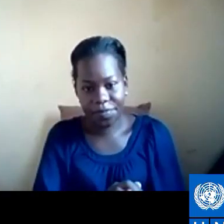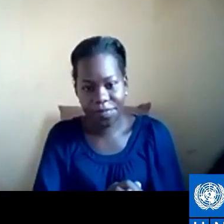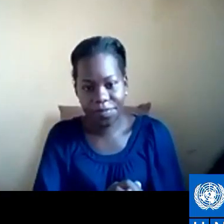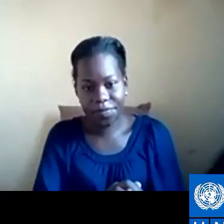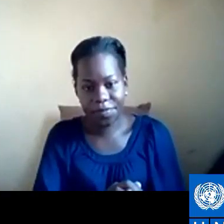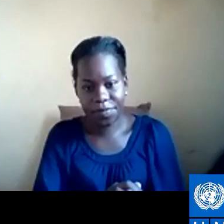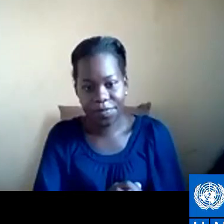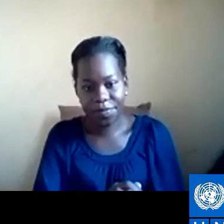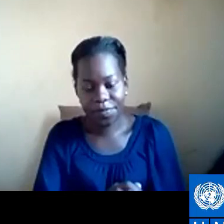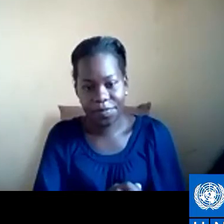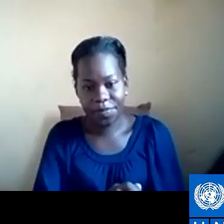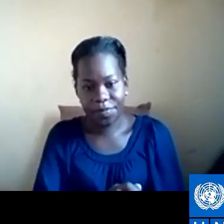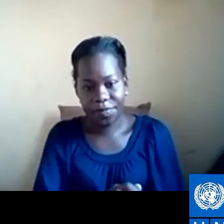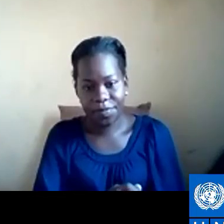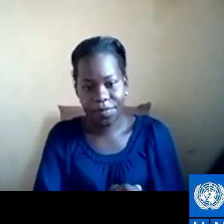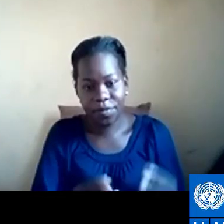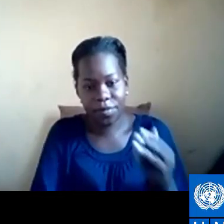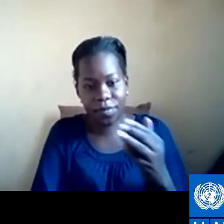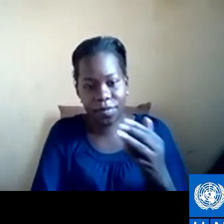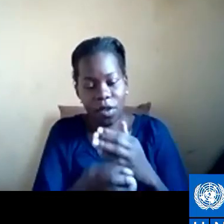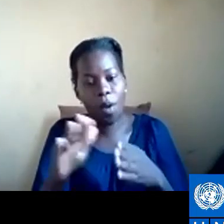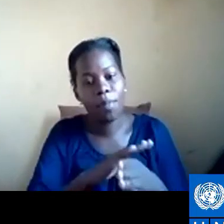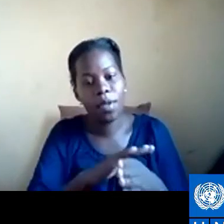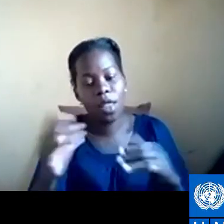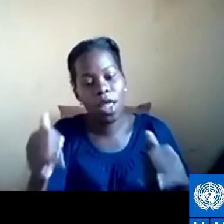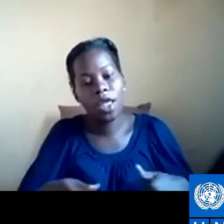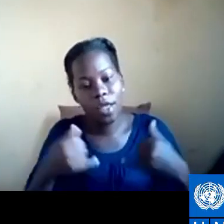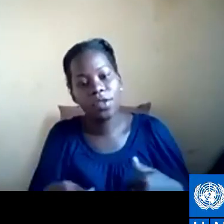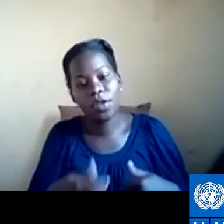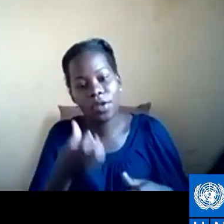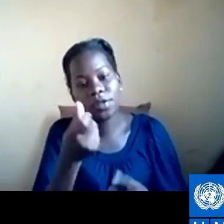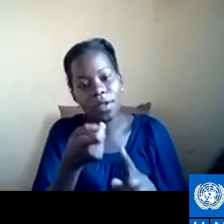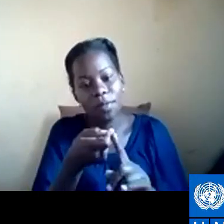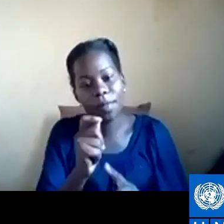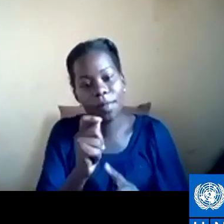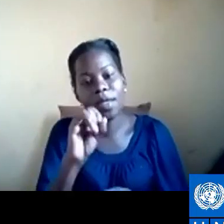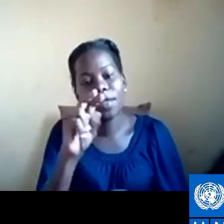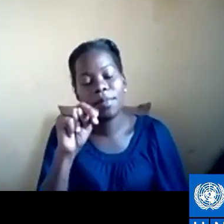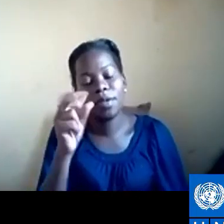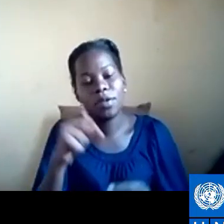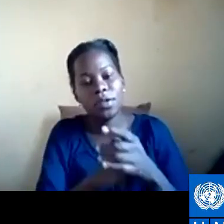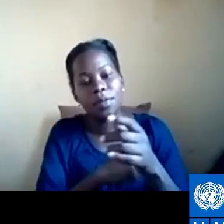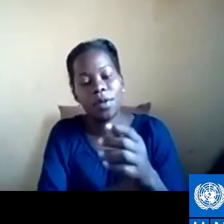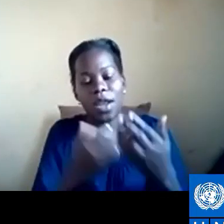at the United Nations Development Program. So thank you. Have a good day. Stay safe.